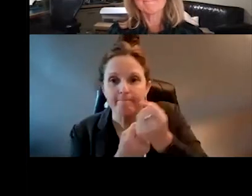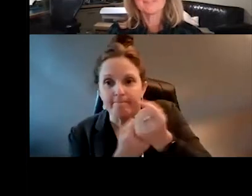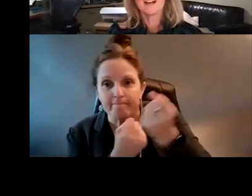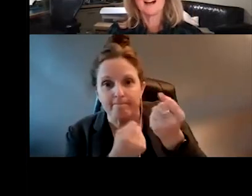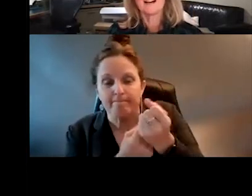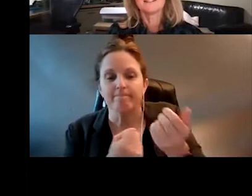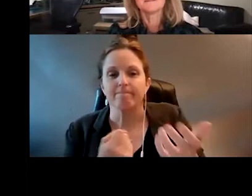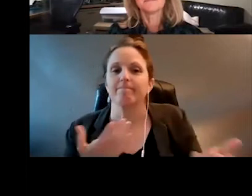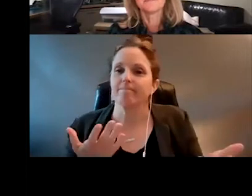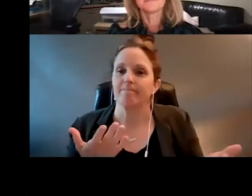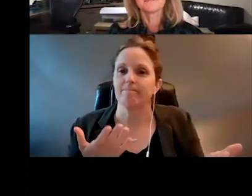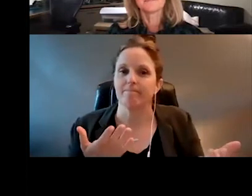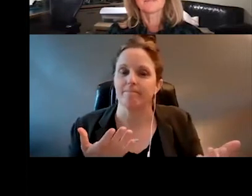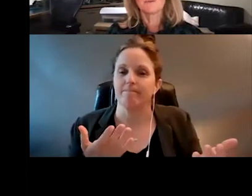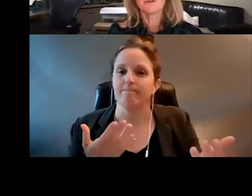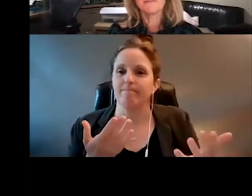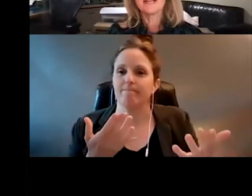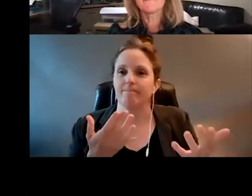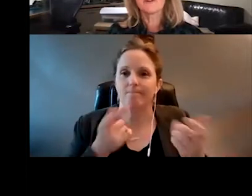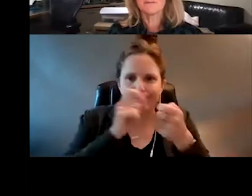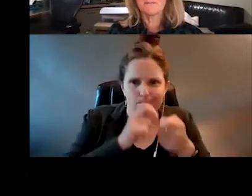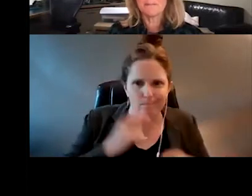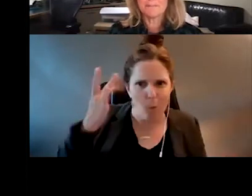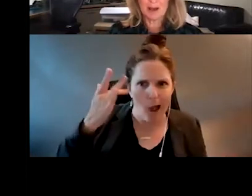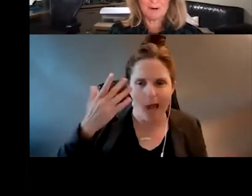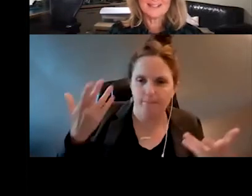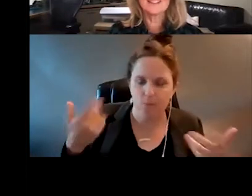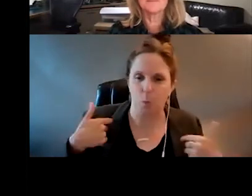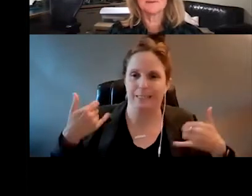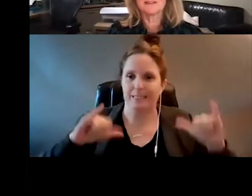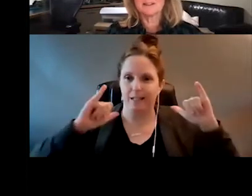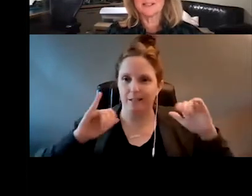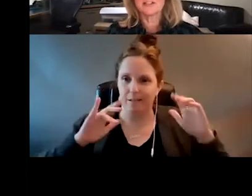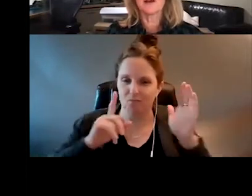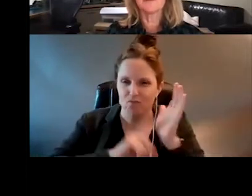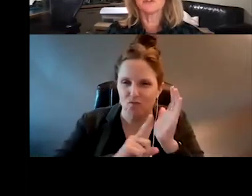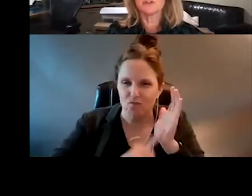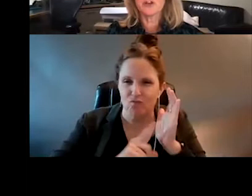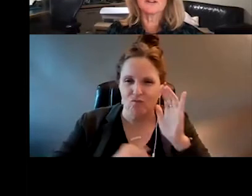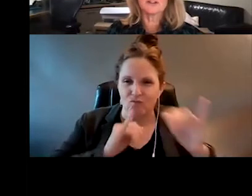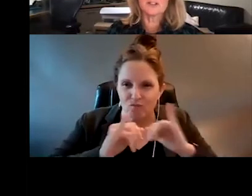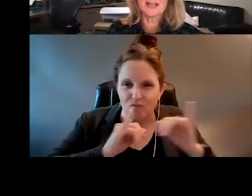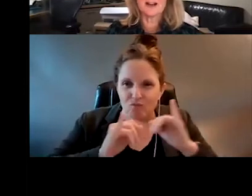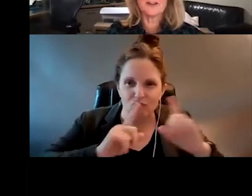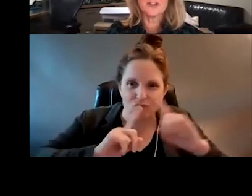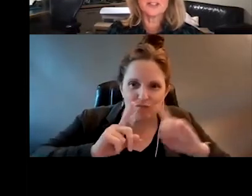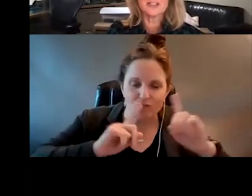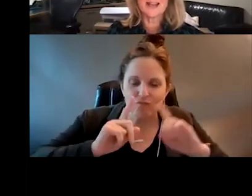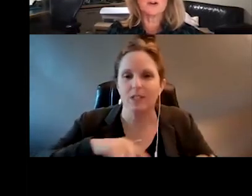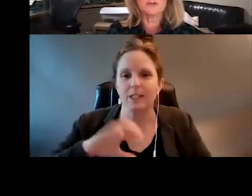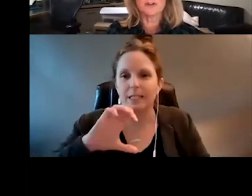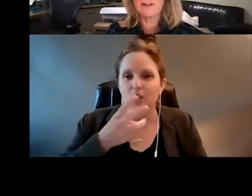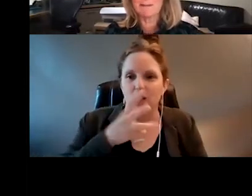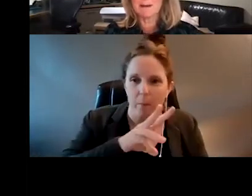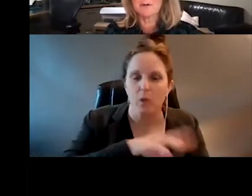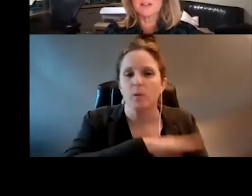whether that's through taking the medication more or getting more behavioral support, or we